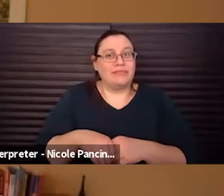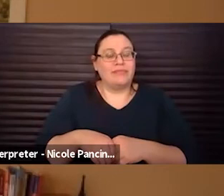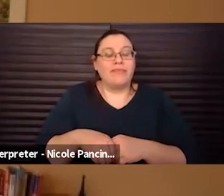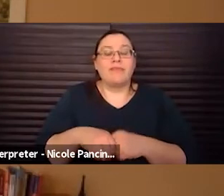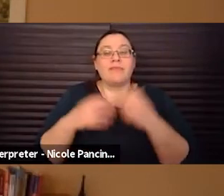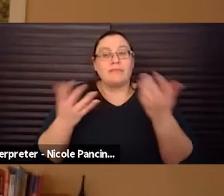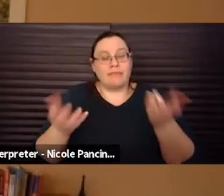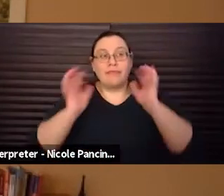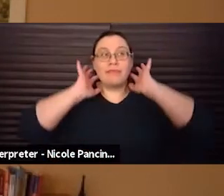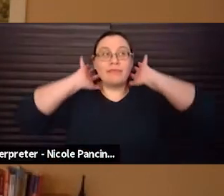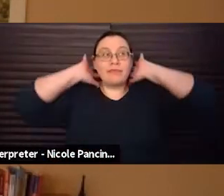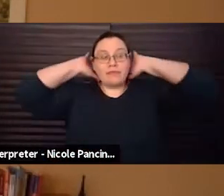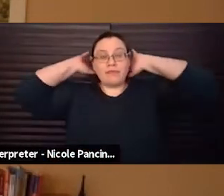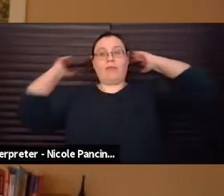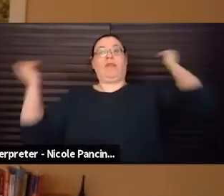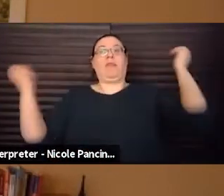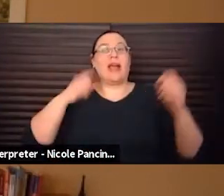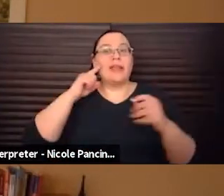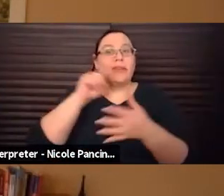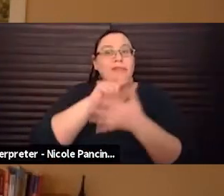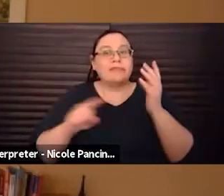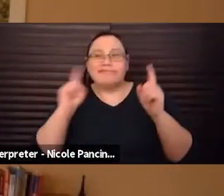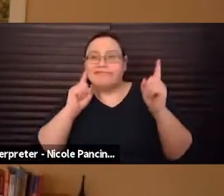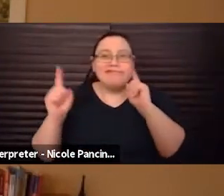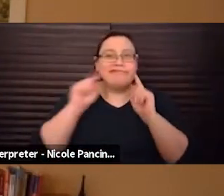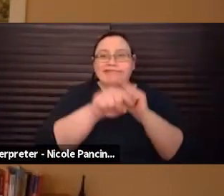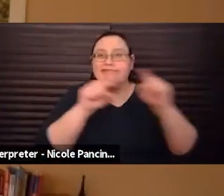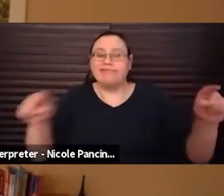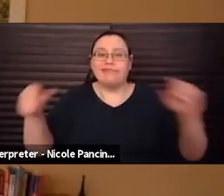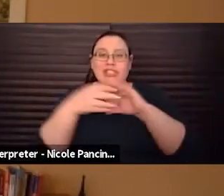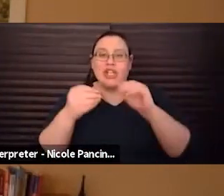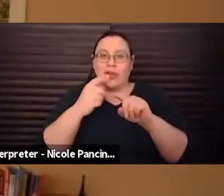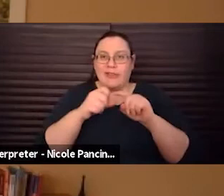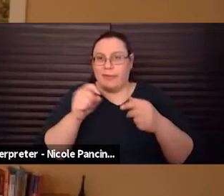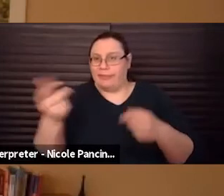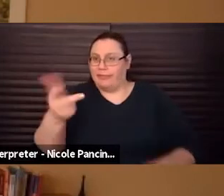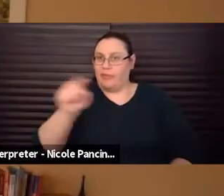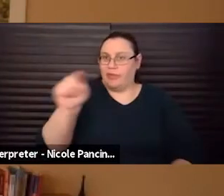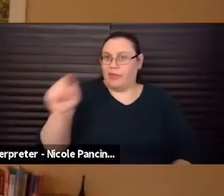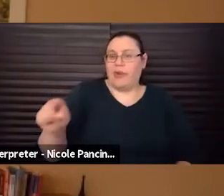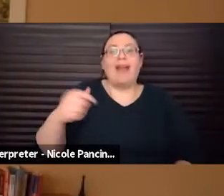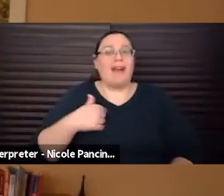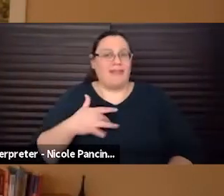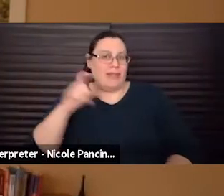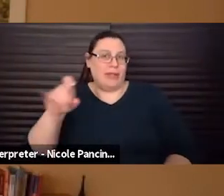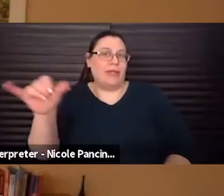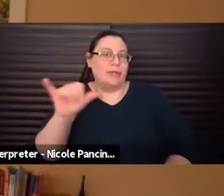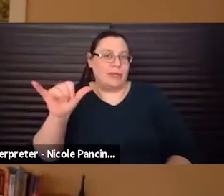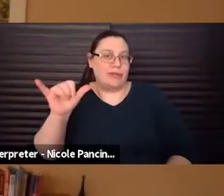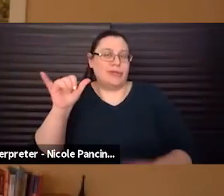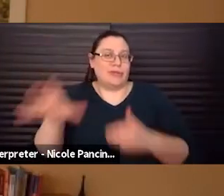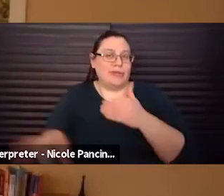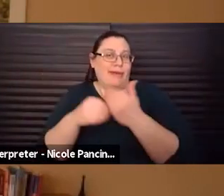So I think the stories that we're hearing from the three of them, I feel the need also to bring into the